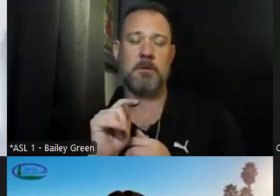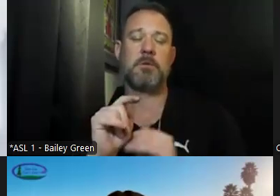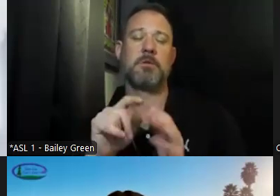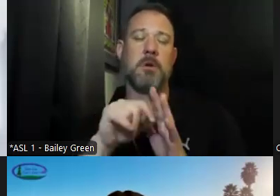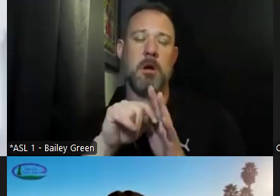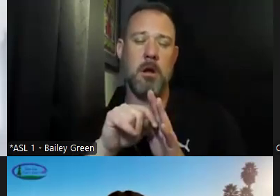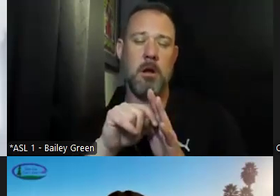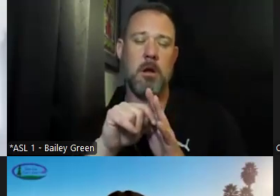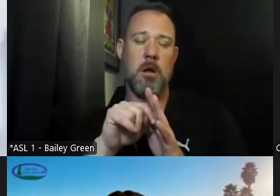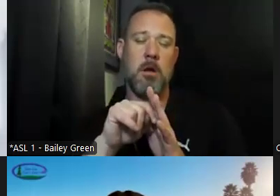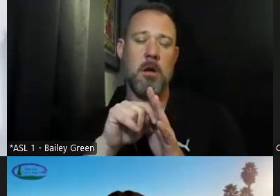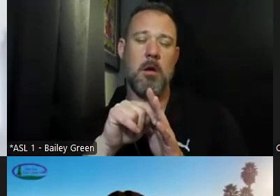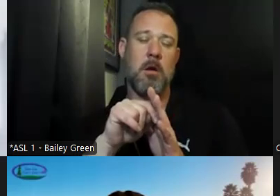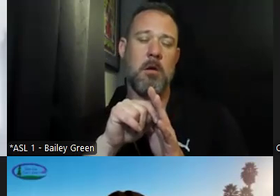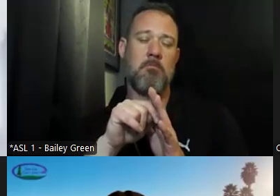comprehensive